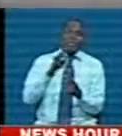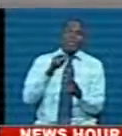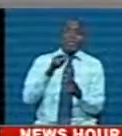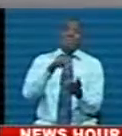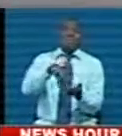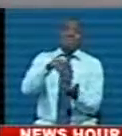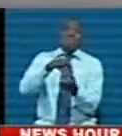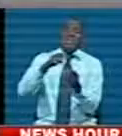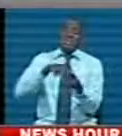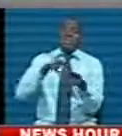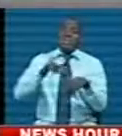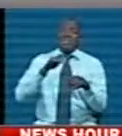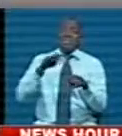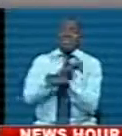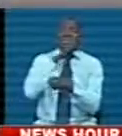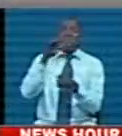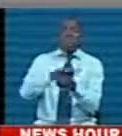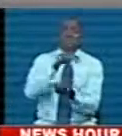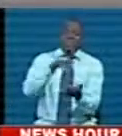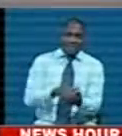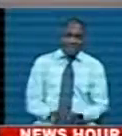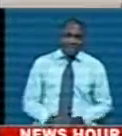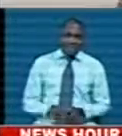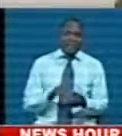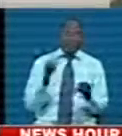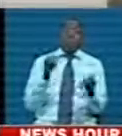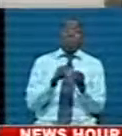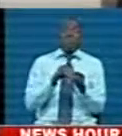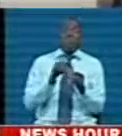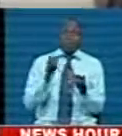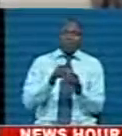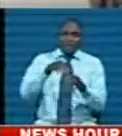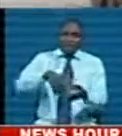June 3rd, 2015, but more dredging must be